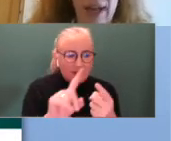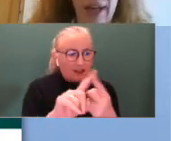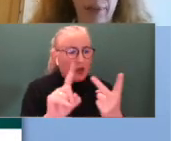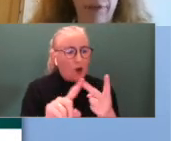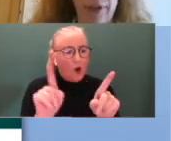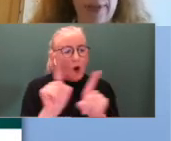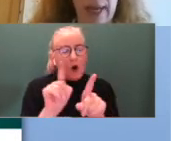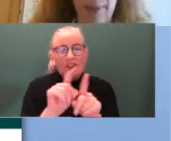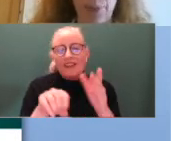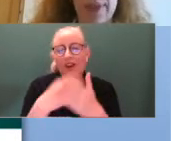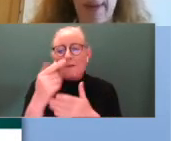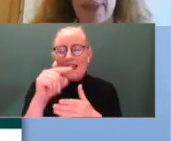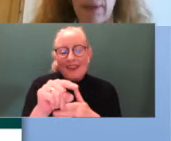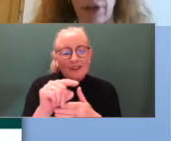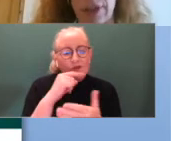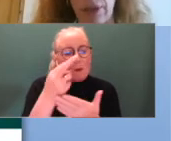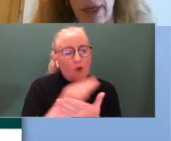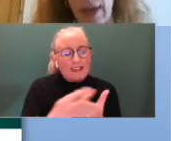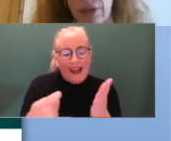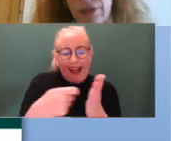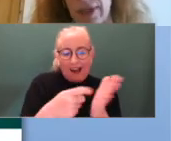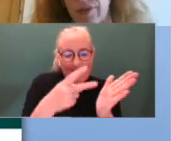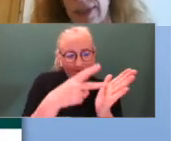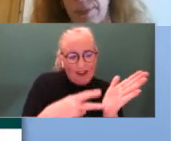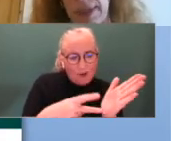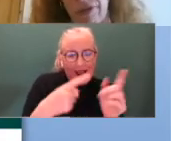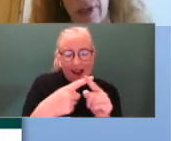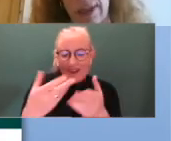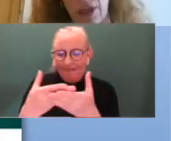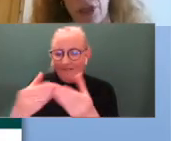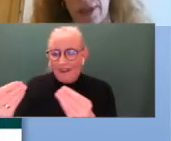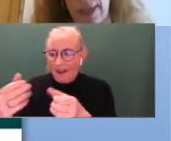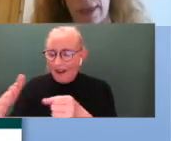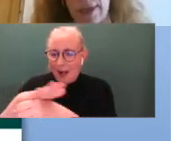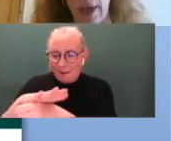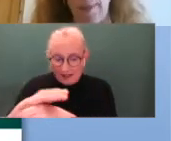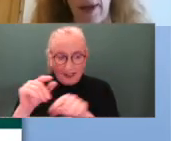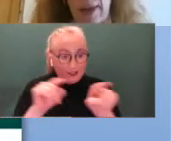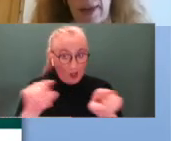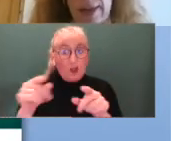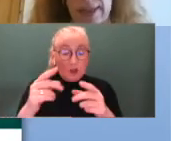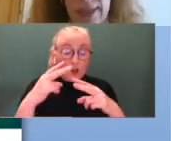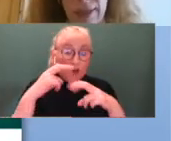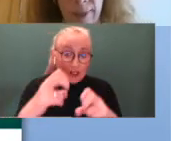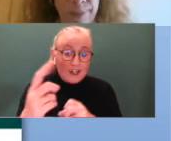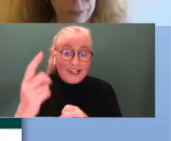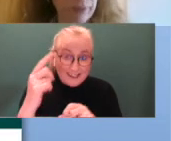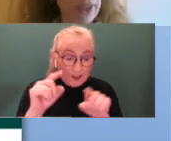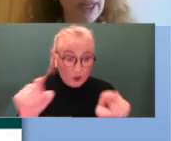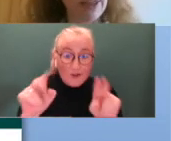adds value and fills the gap was absolutely critical, and I do think this piece of research does that, and I think you can see